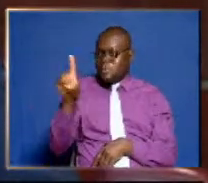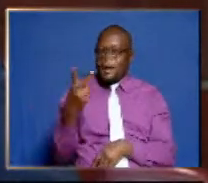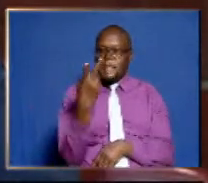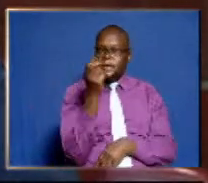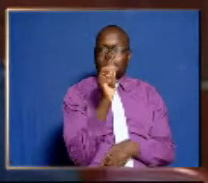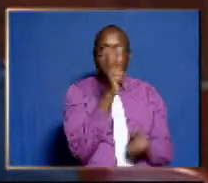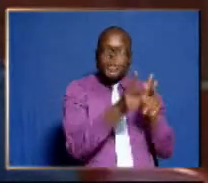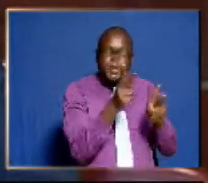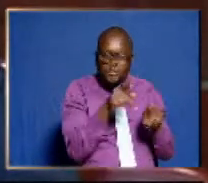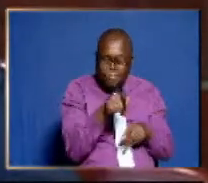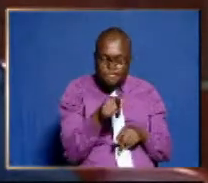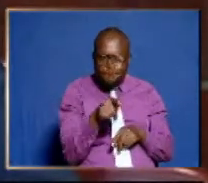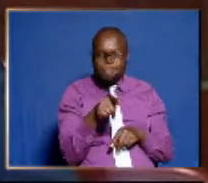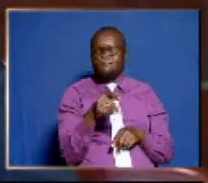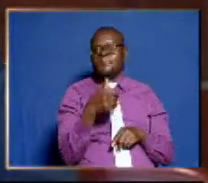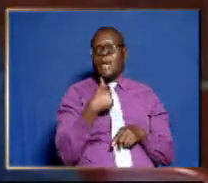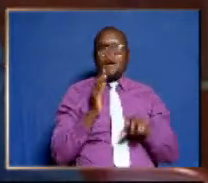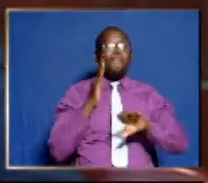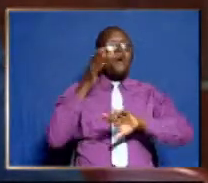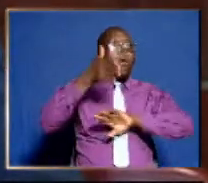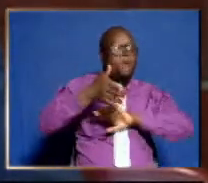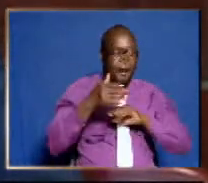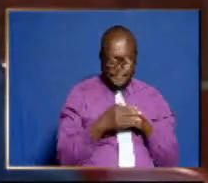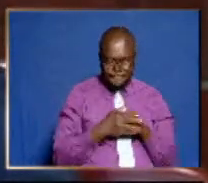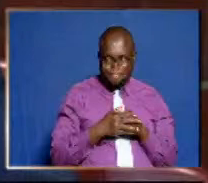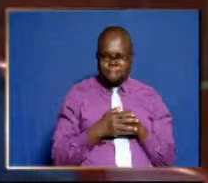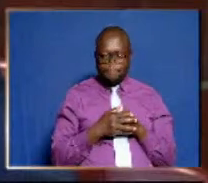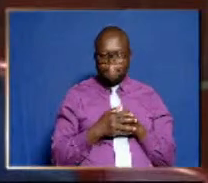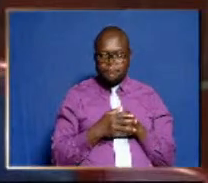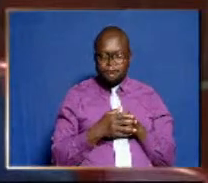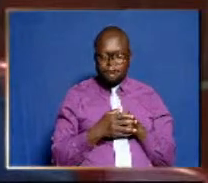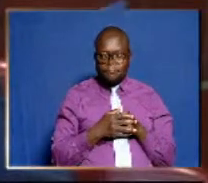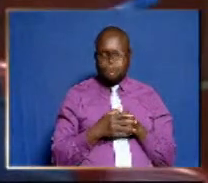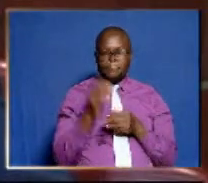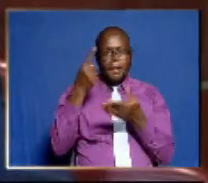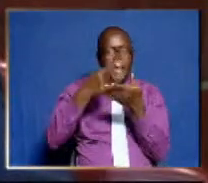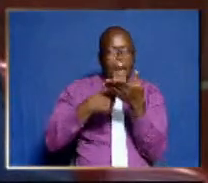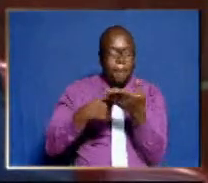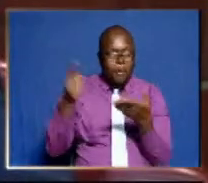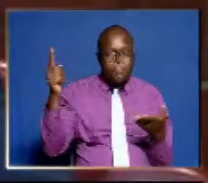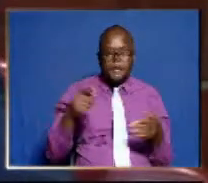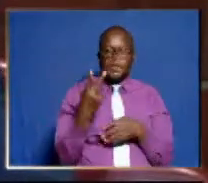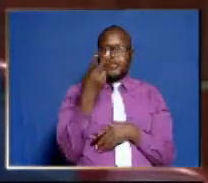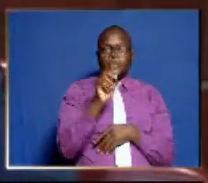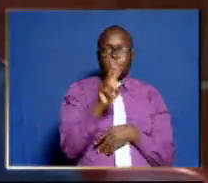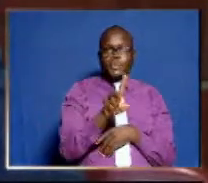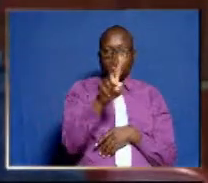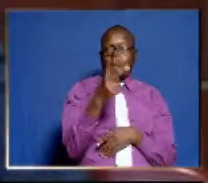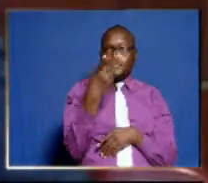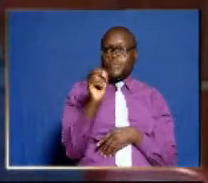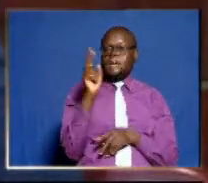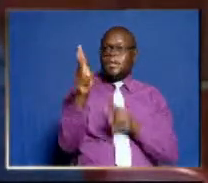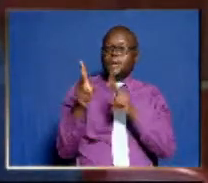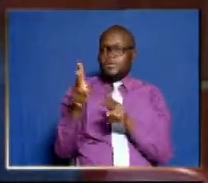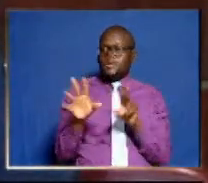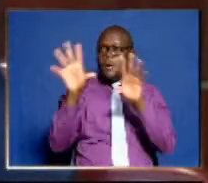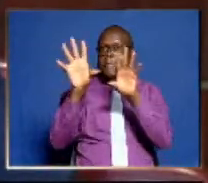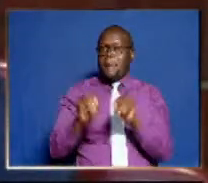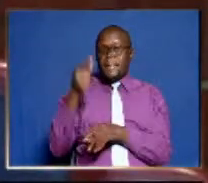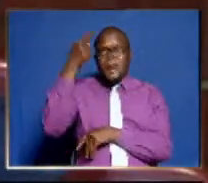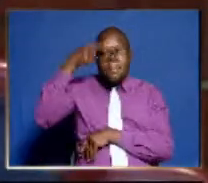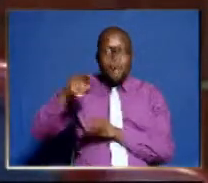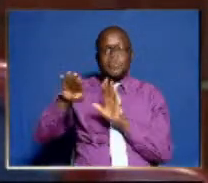2021-2022 has slightly exceeded the approved 2021-2022 budget policy